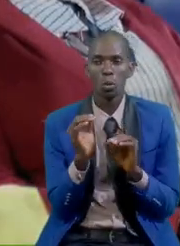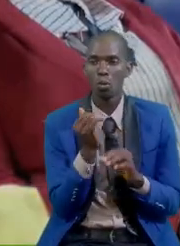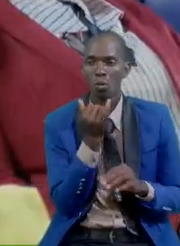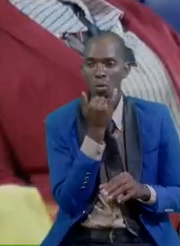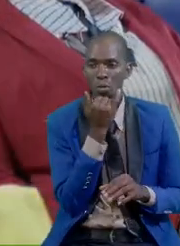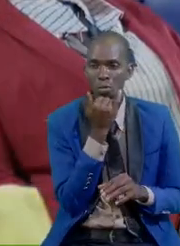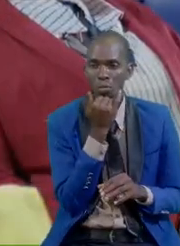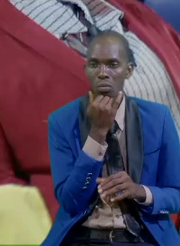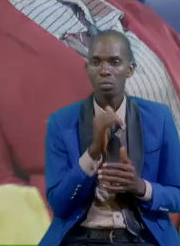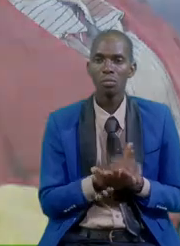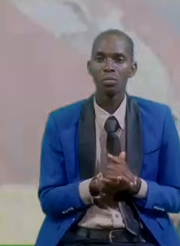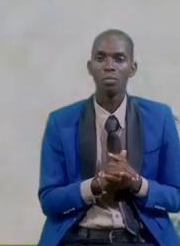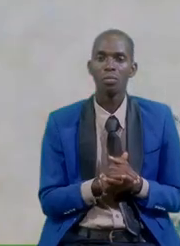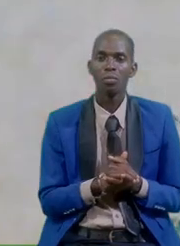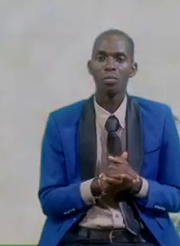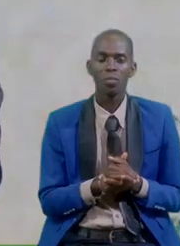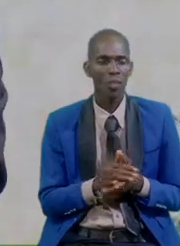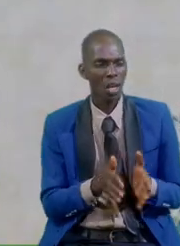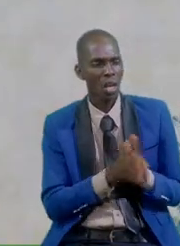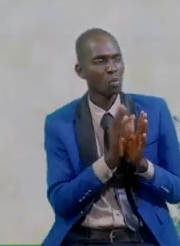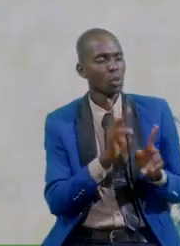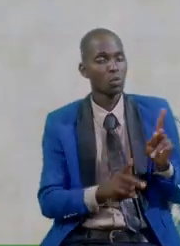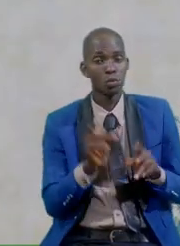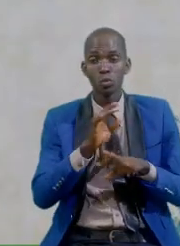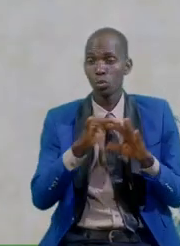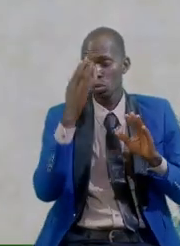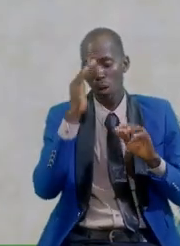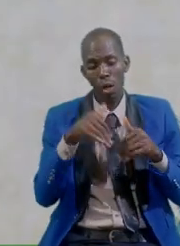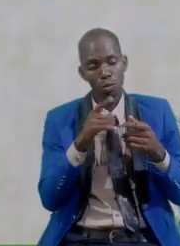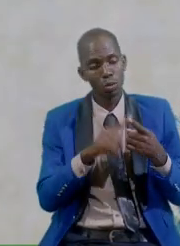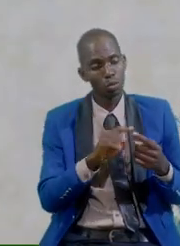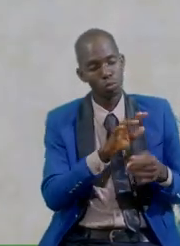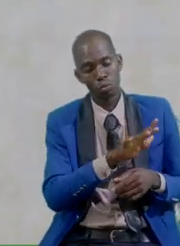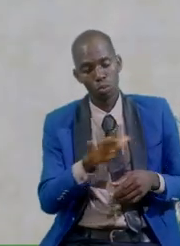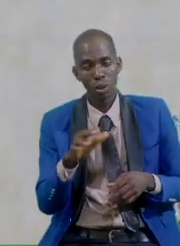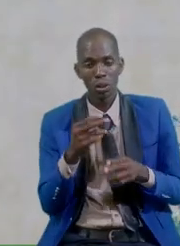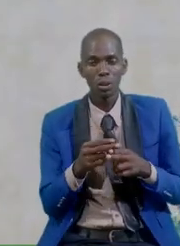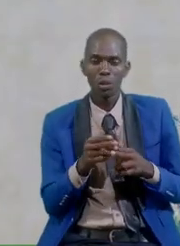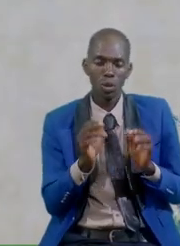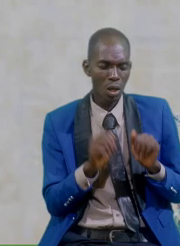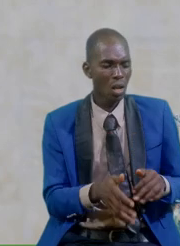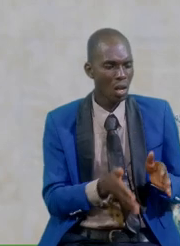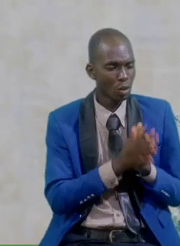Ask them if you don't know how to spell their name. Ask them to spell their name if they can,